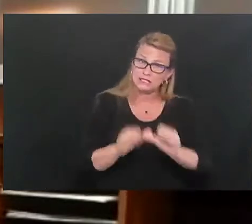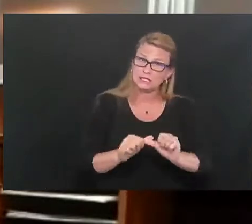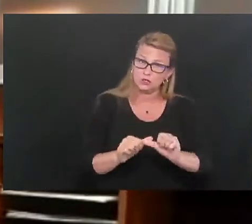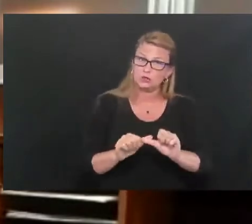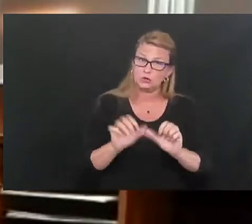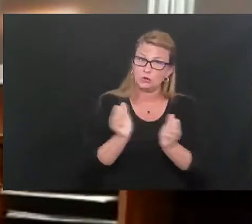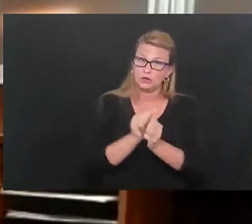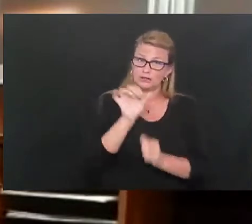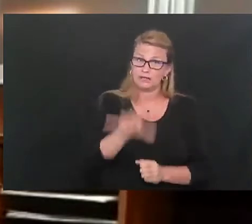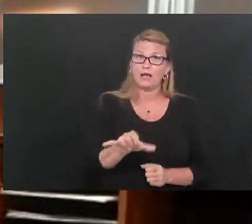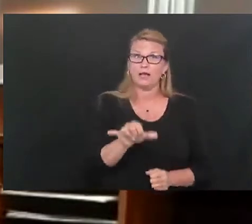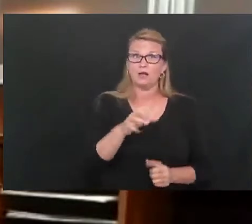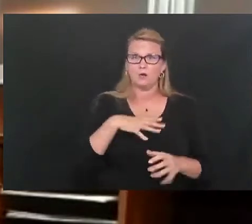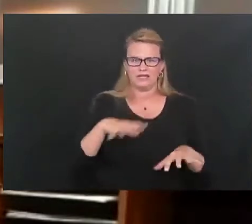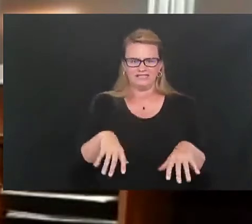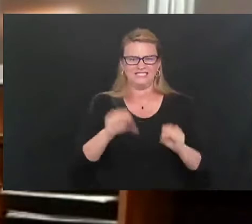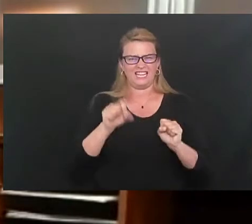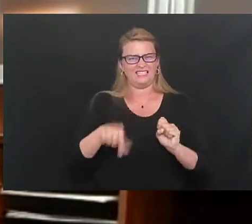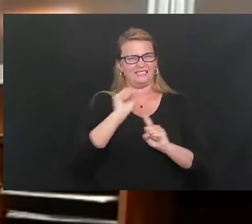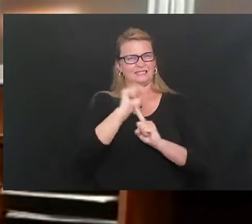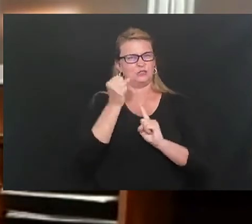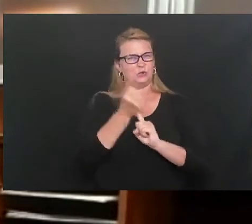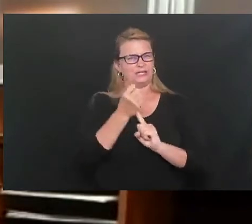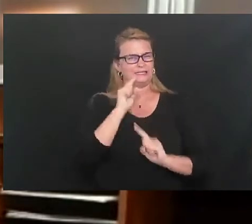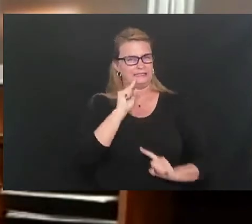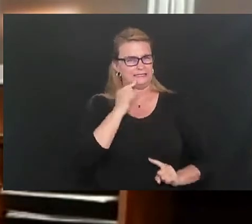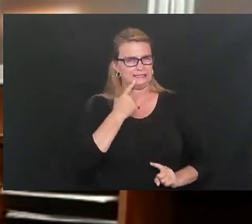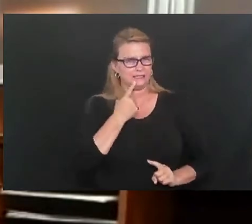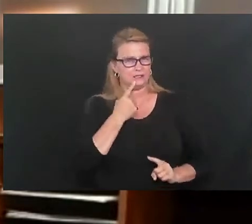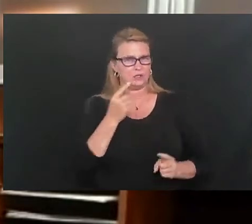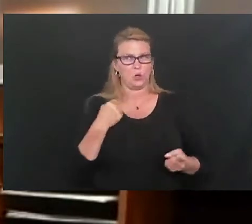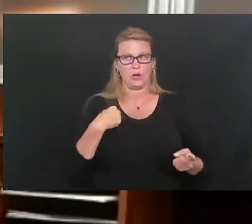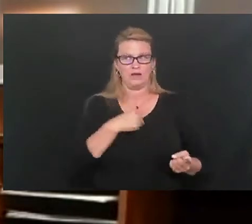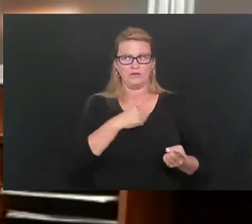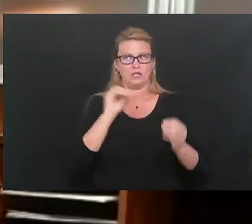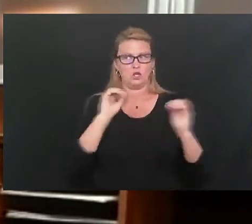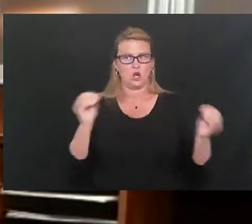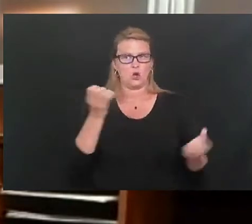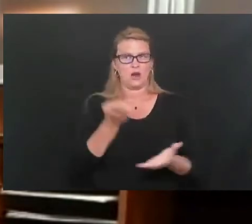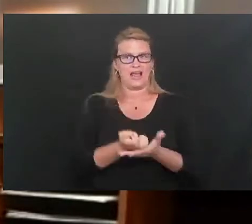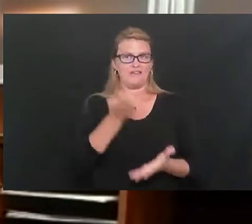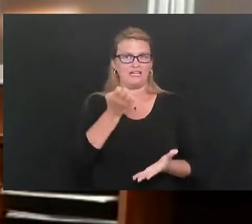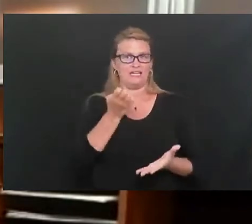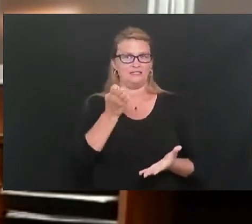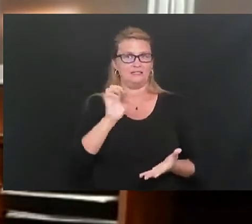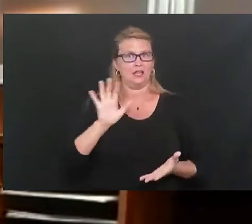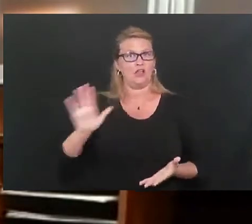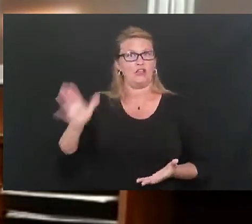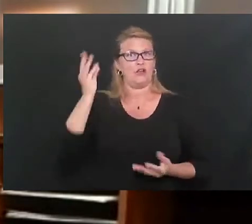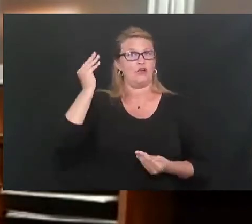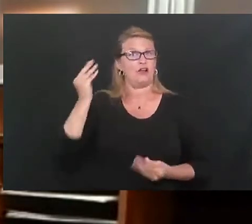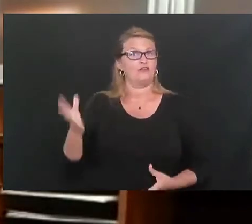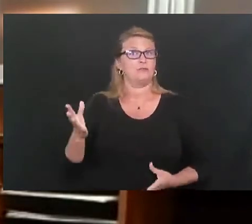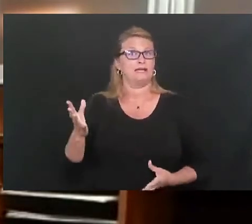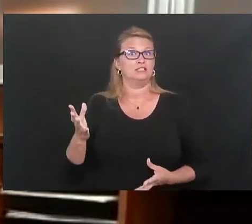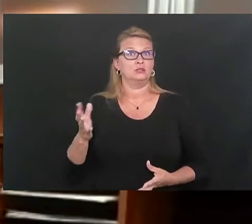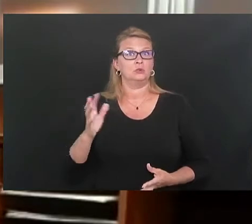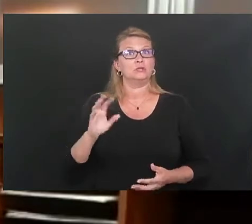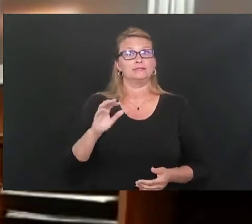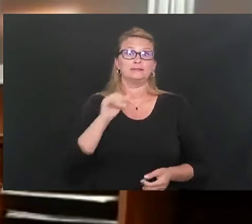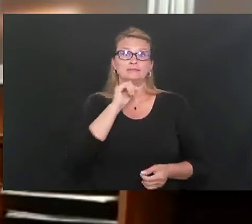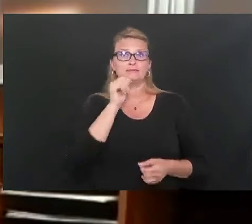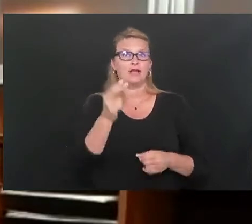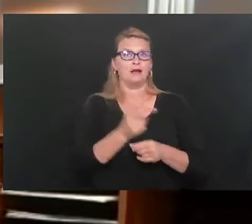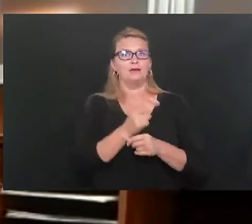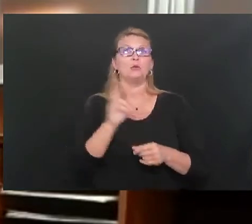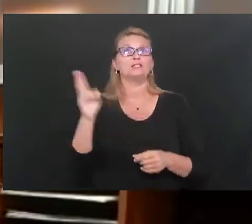this incident very seriously. Although Workforce has no evidence that the information was misused in any way, we wanted to let folks know. So a letter